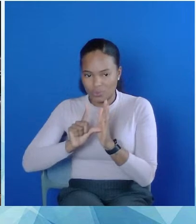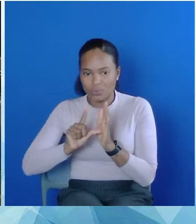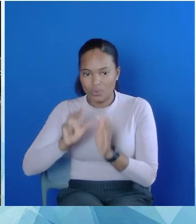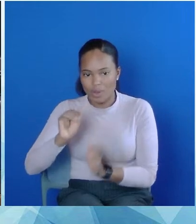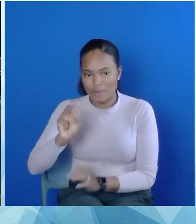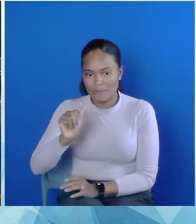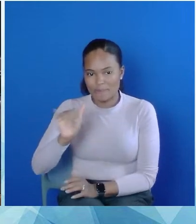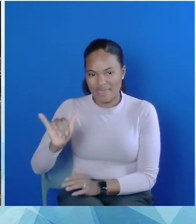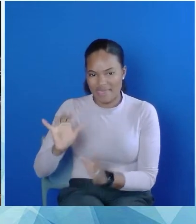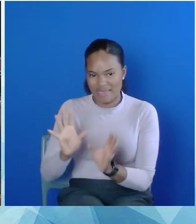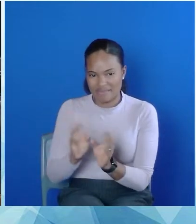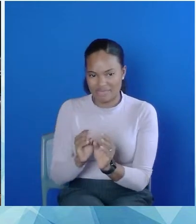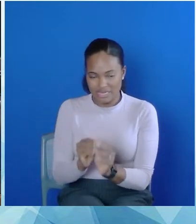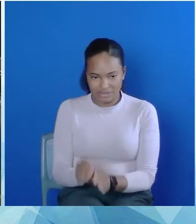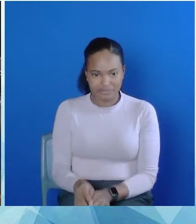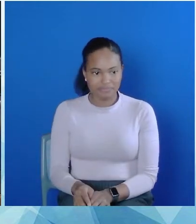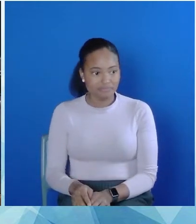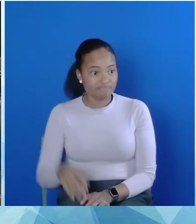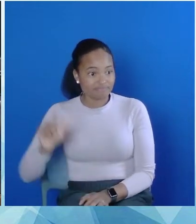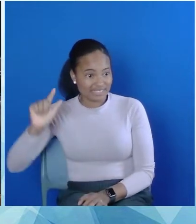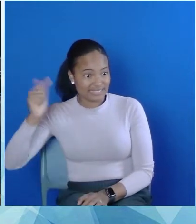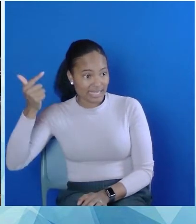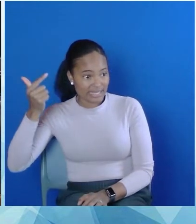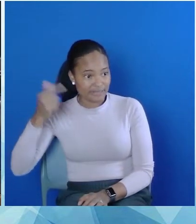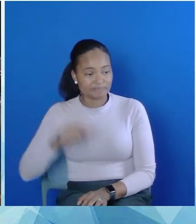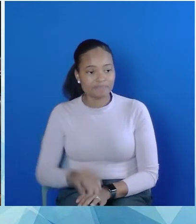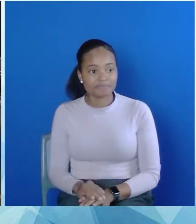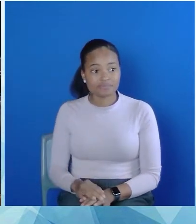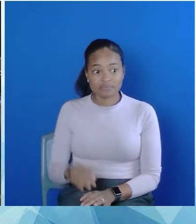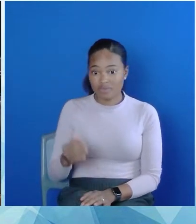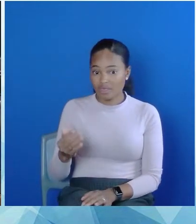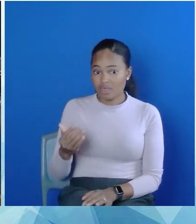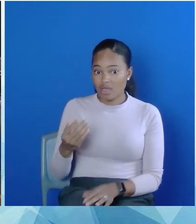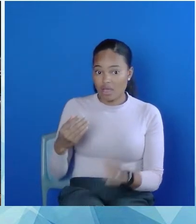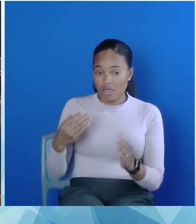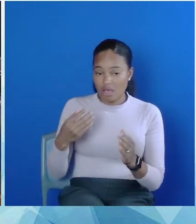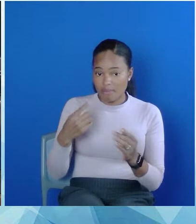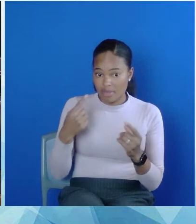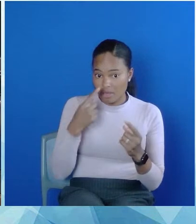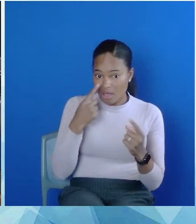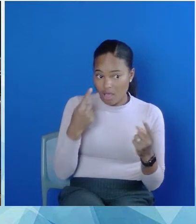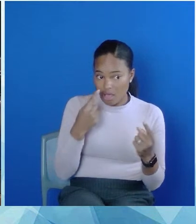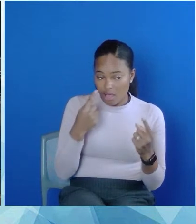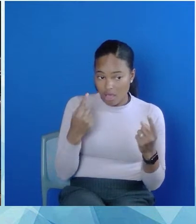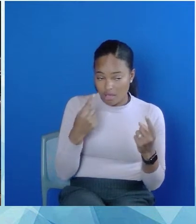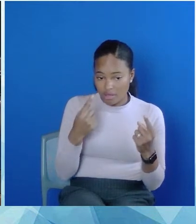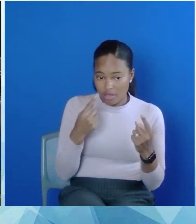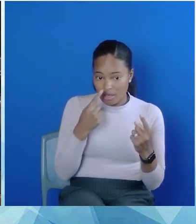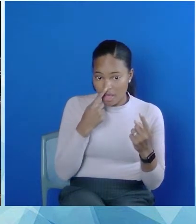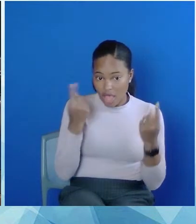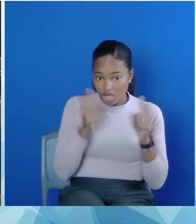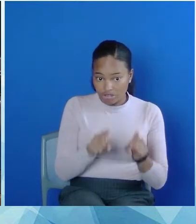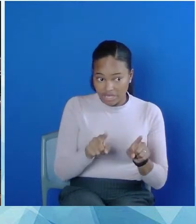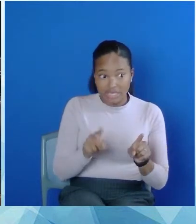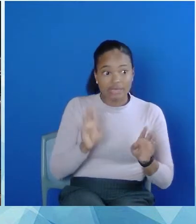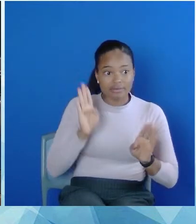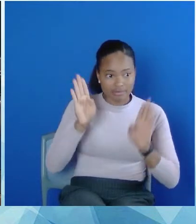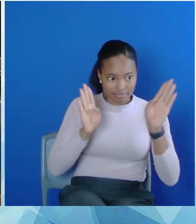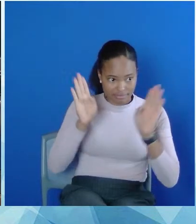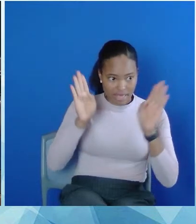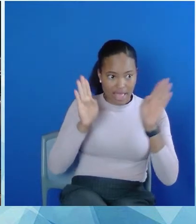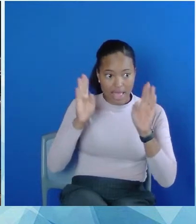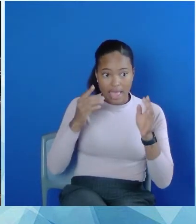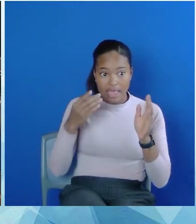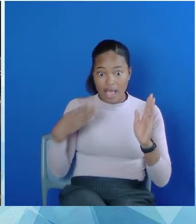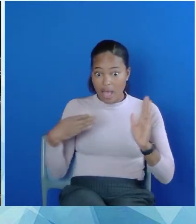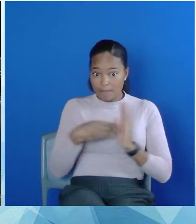I second. All those in favor? Aye. Opposed? Aye. Sorry, Mike.